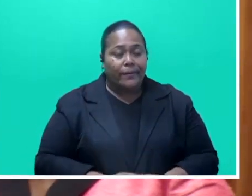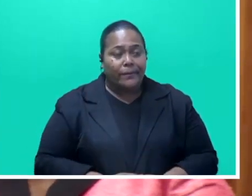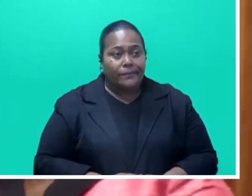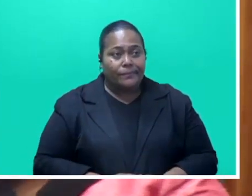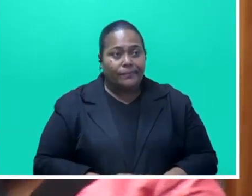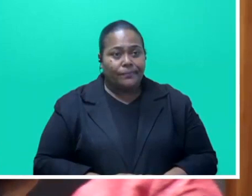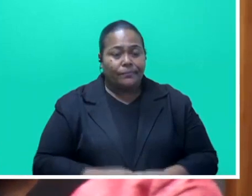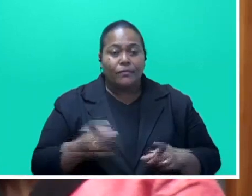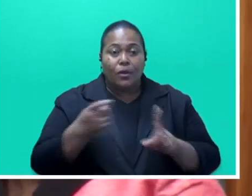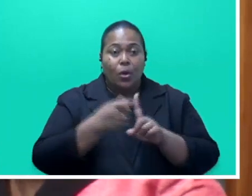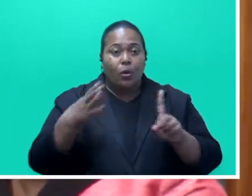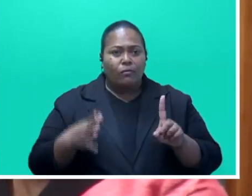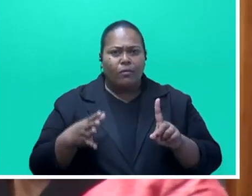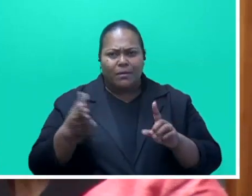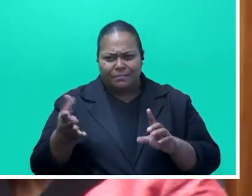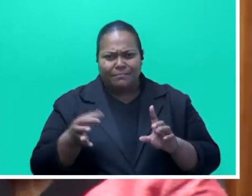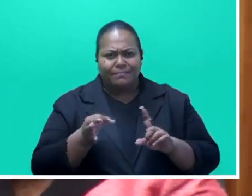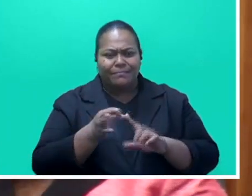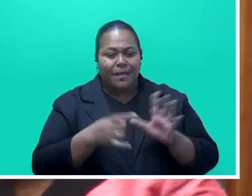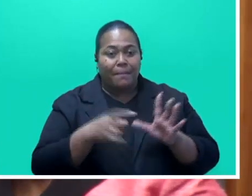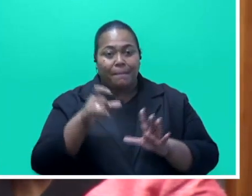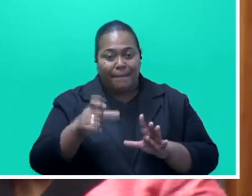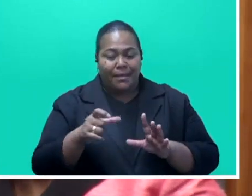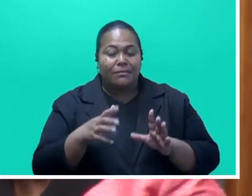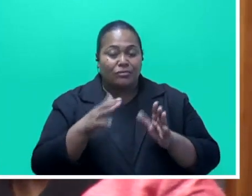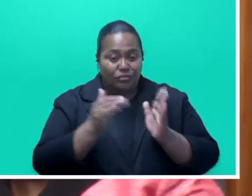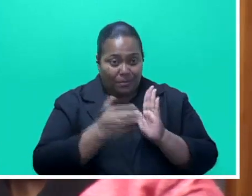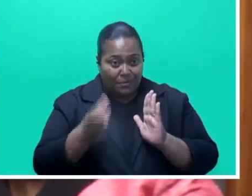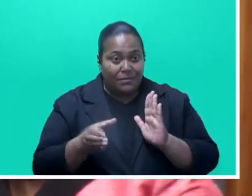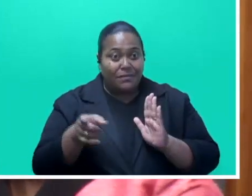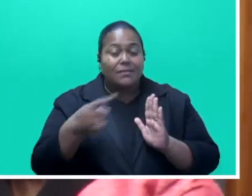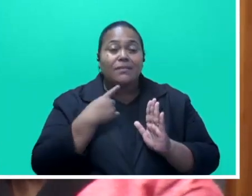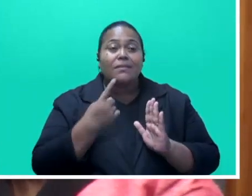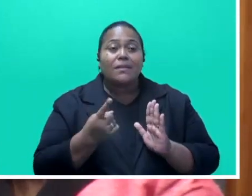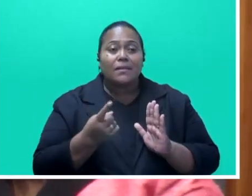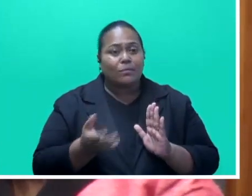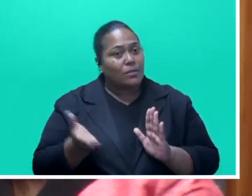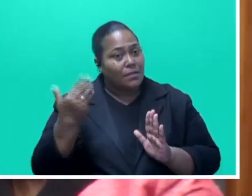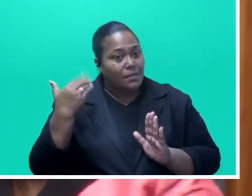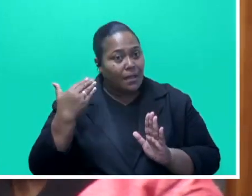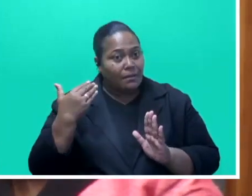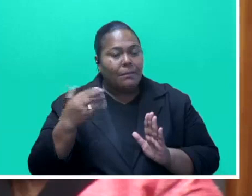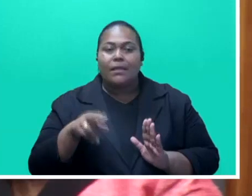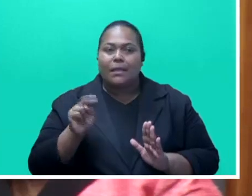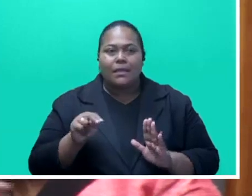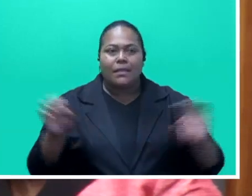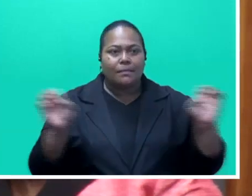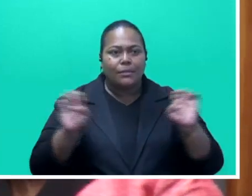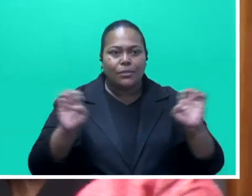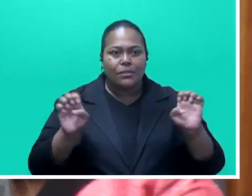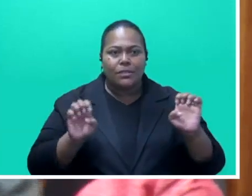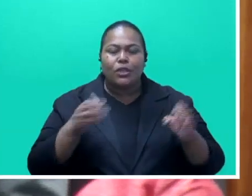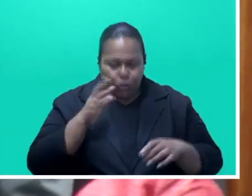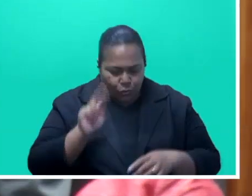former PAC chairman, that at the time there was the need was for work done first